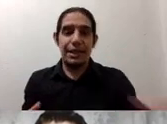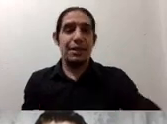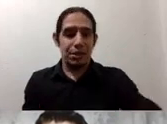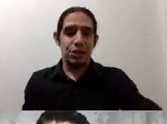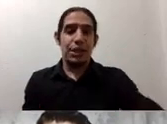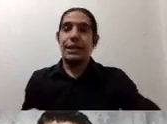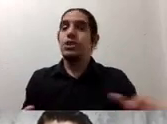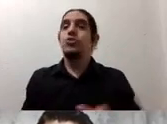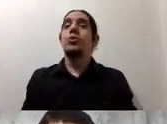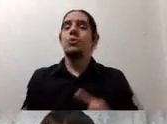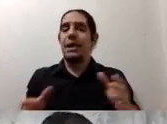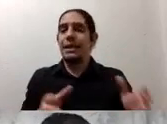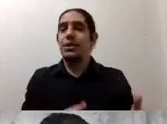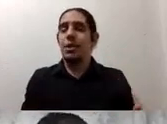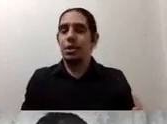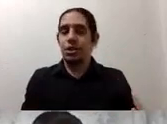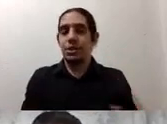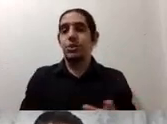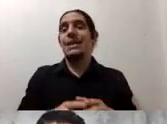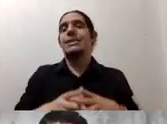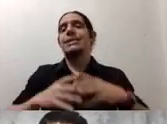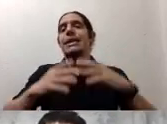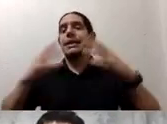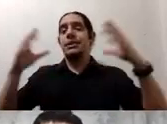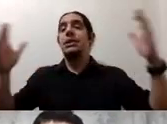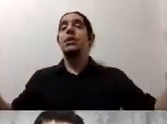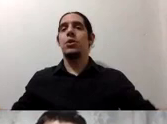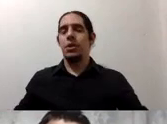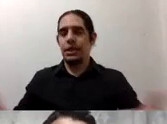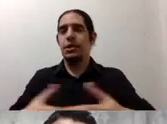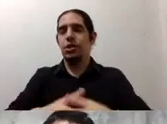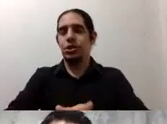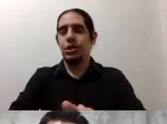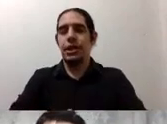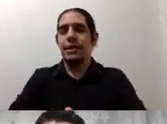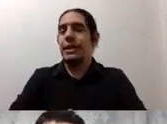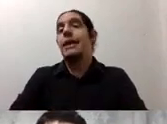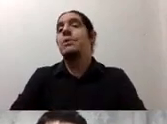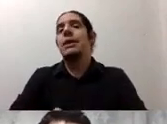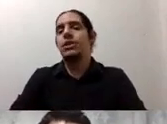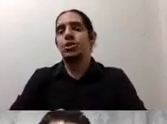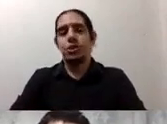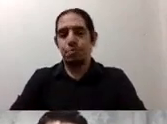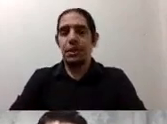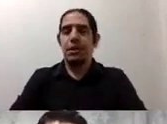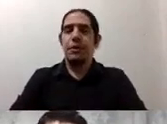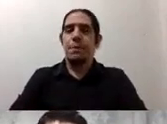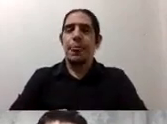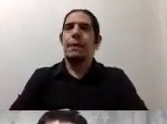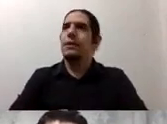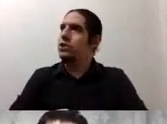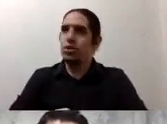Standard English is ruled by ideology. So that's the ideal English that everybody should